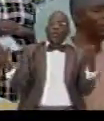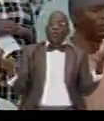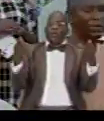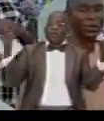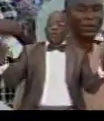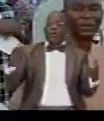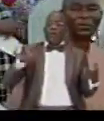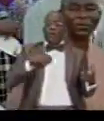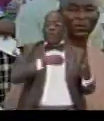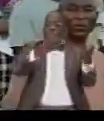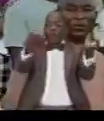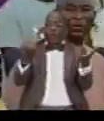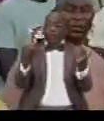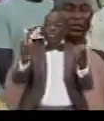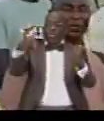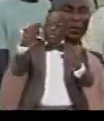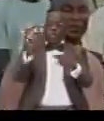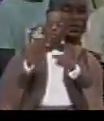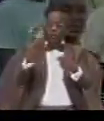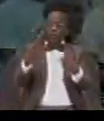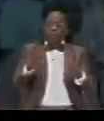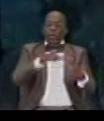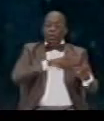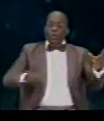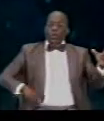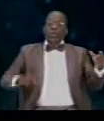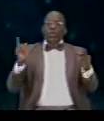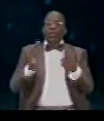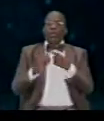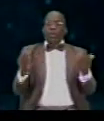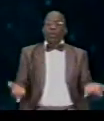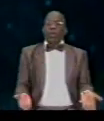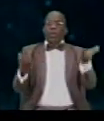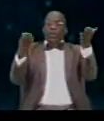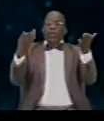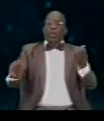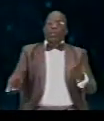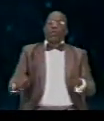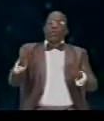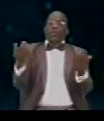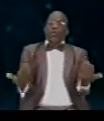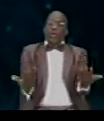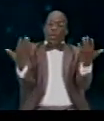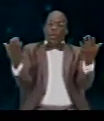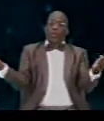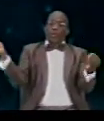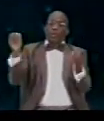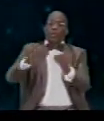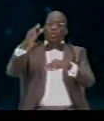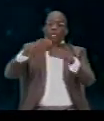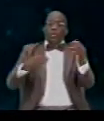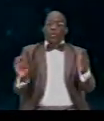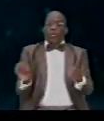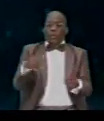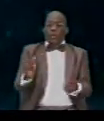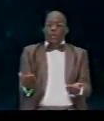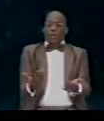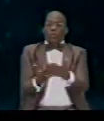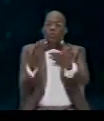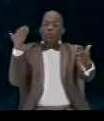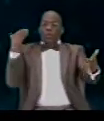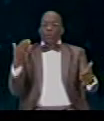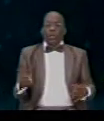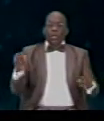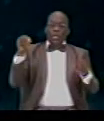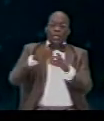the fire, to fire up even more than ever before, and to get to everywhere that has not been reached before. In